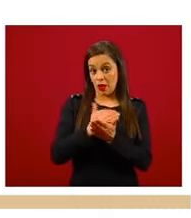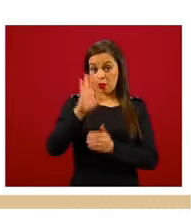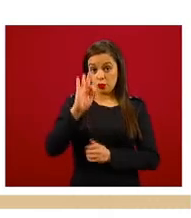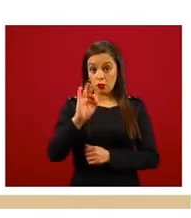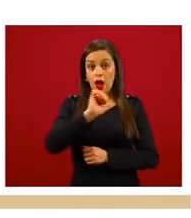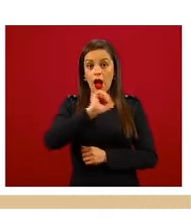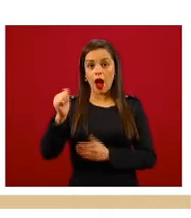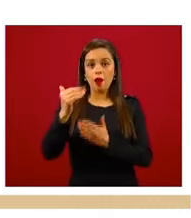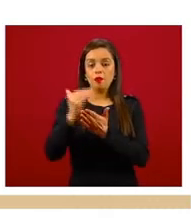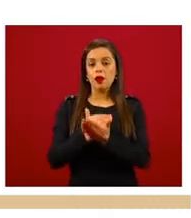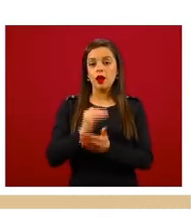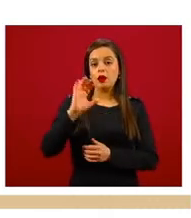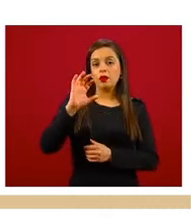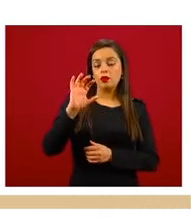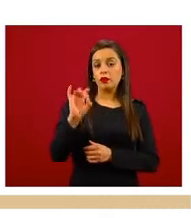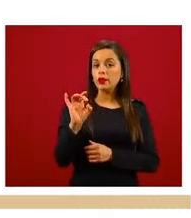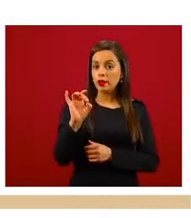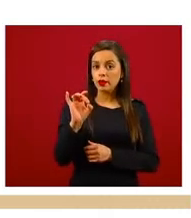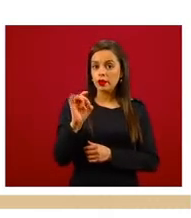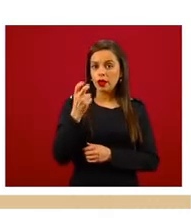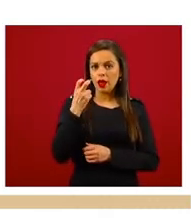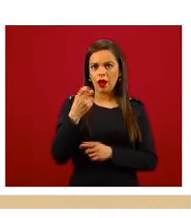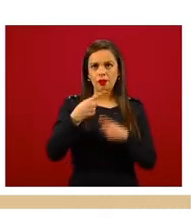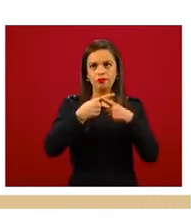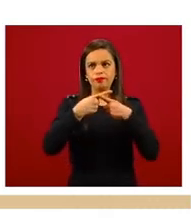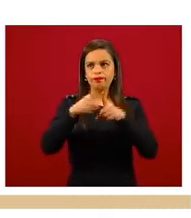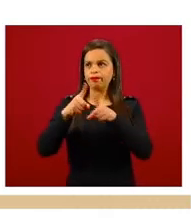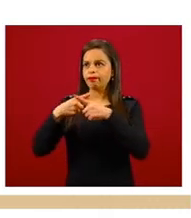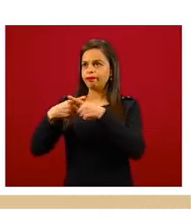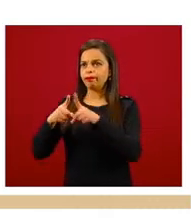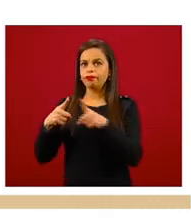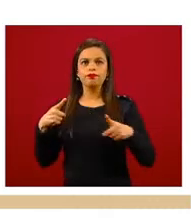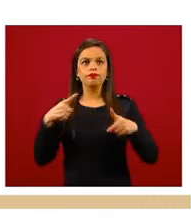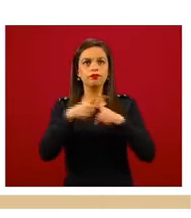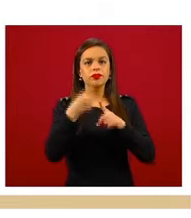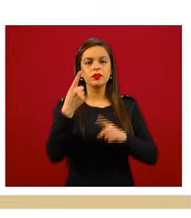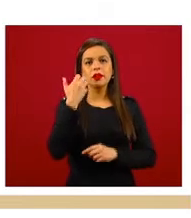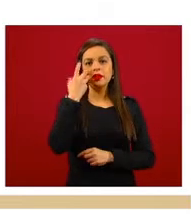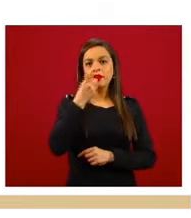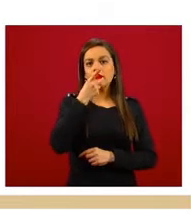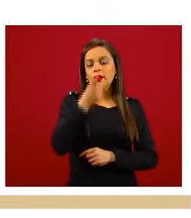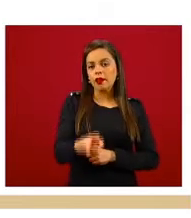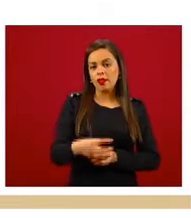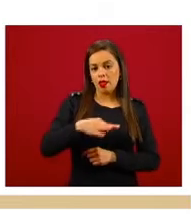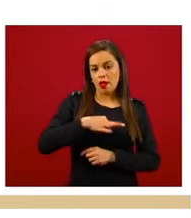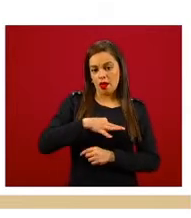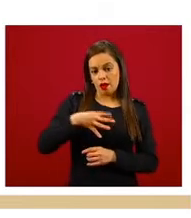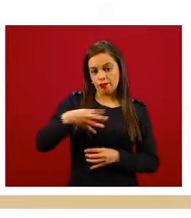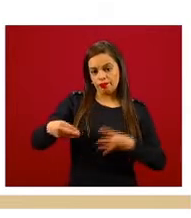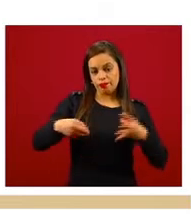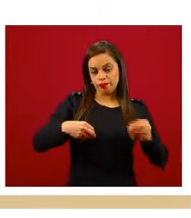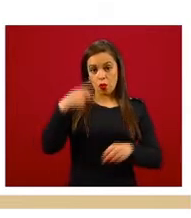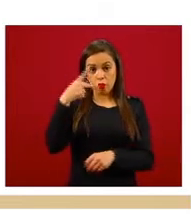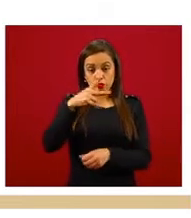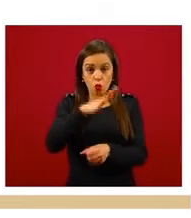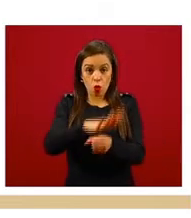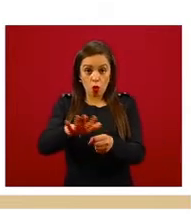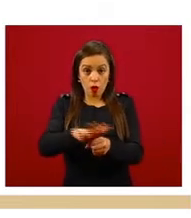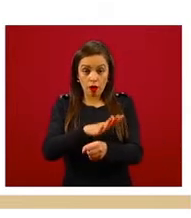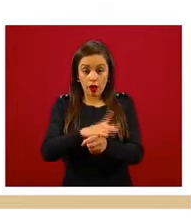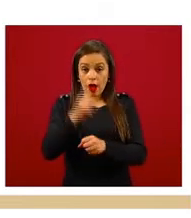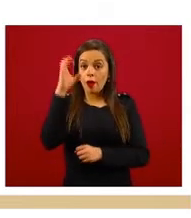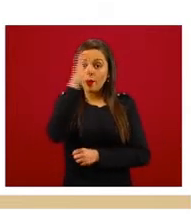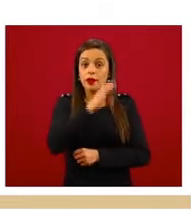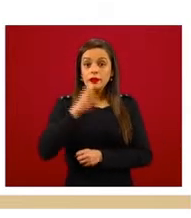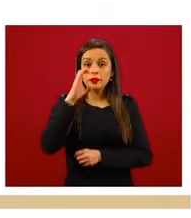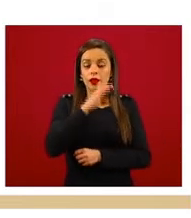minus 40 to Esa minus diferencia 30. lo que puede significar en términos de la epidemia That local difference, en what it would Aguascalientes, be es un